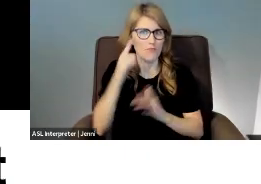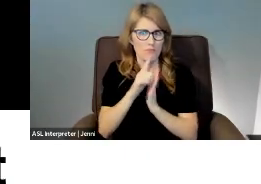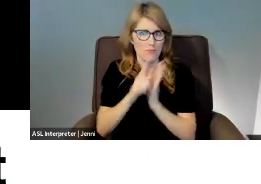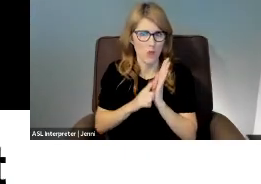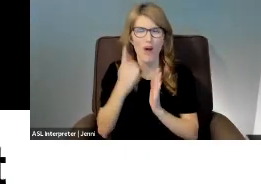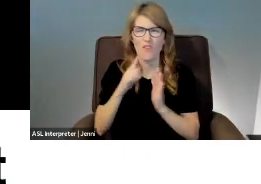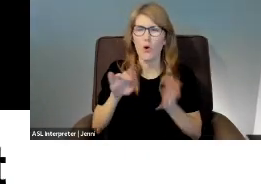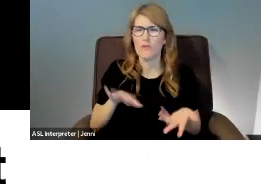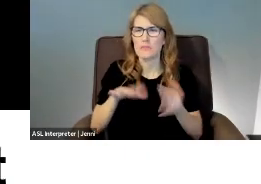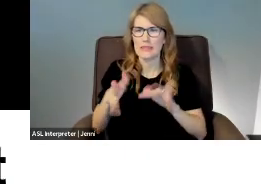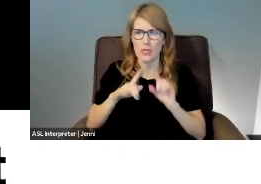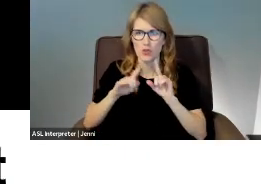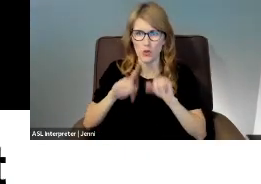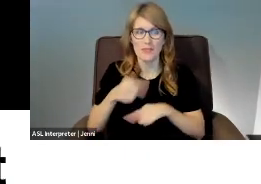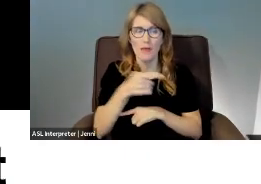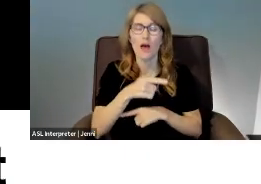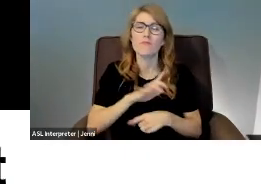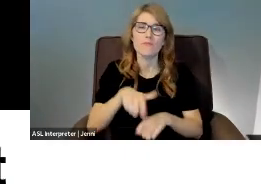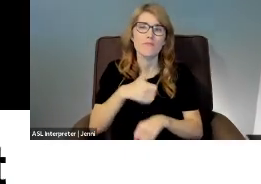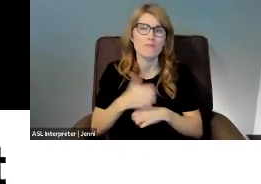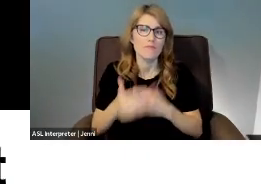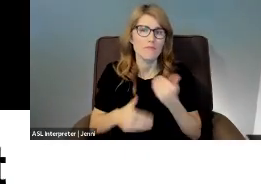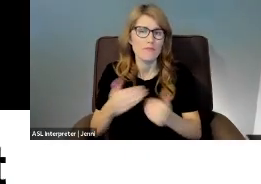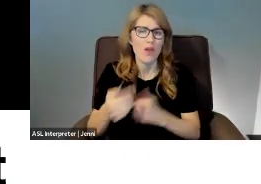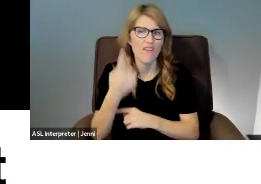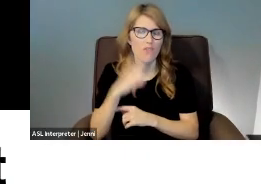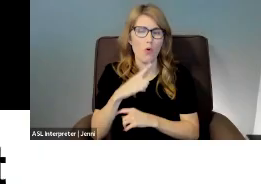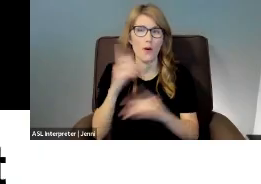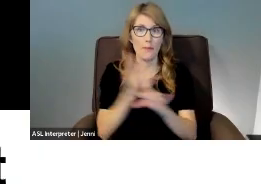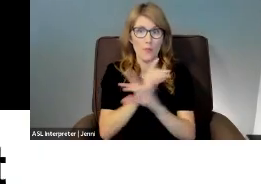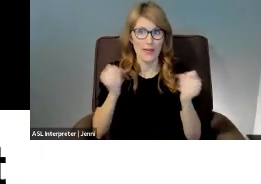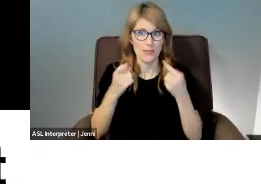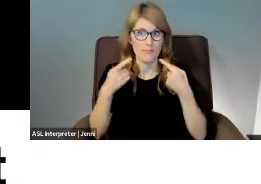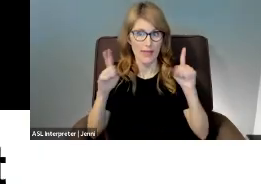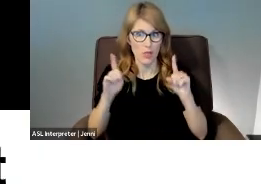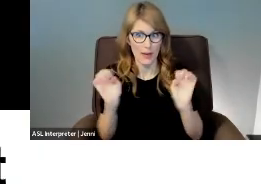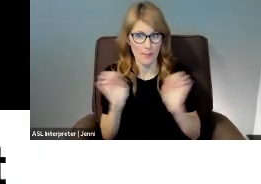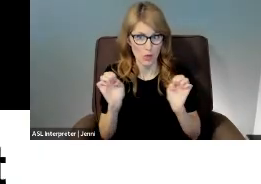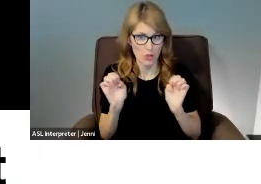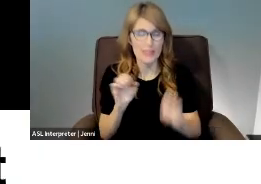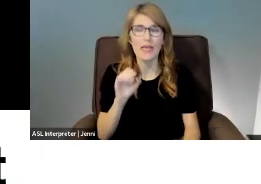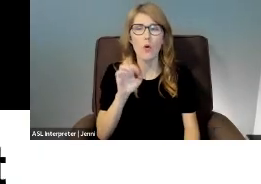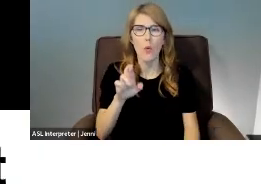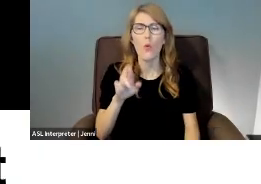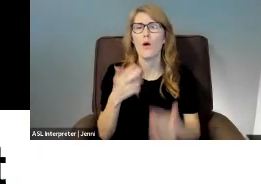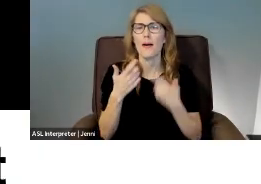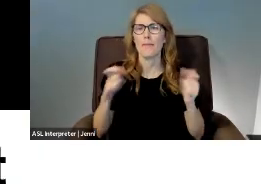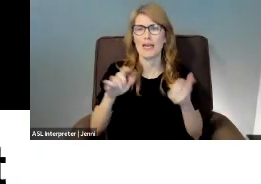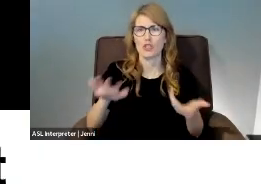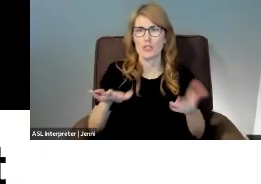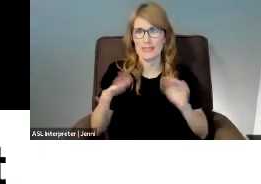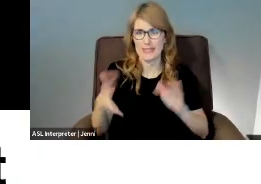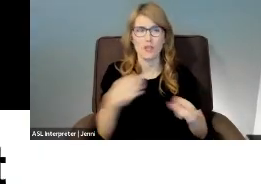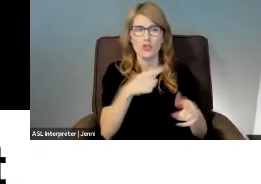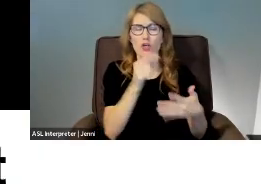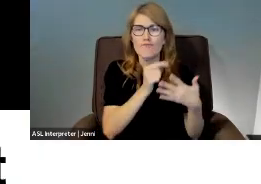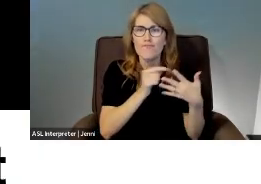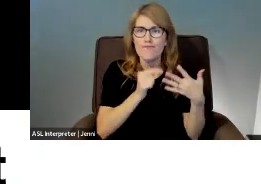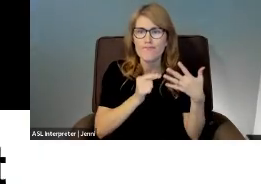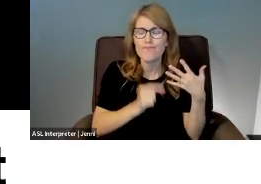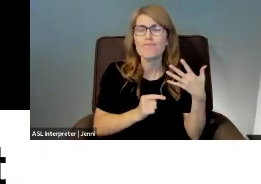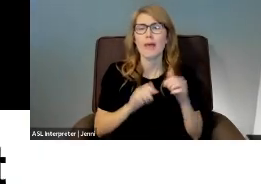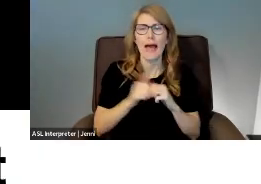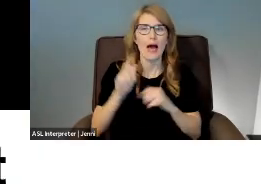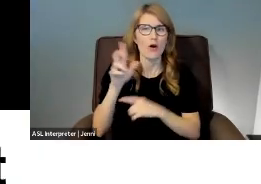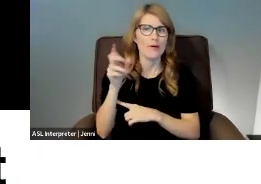It establishes the process for presidential declarations of emergencies or major disasters. It outlines how the Federal